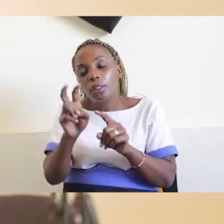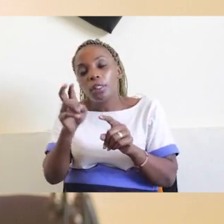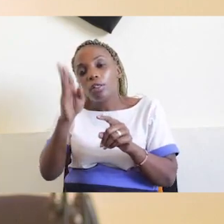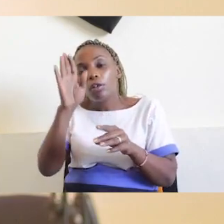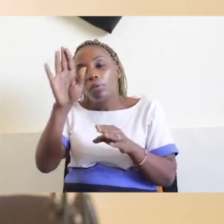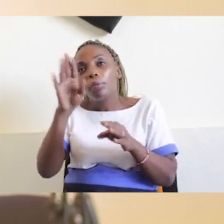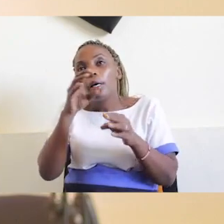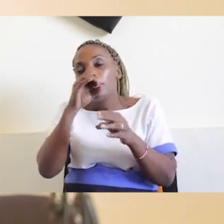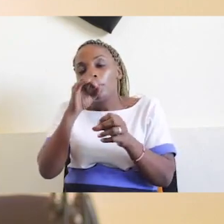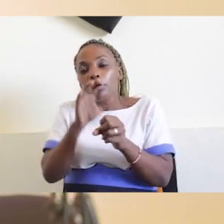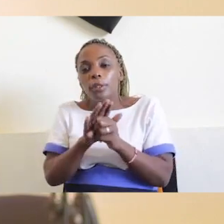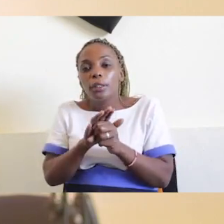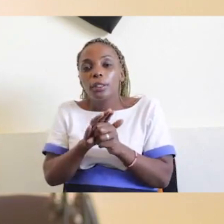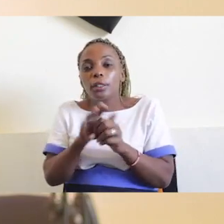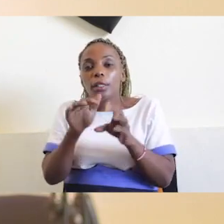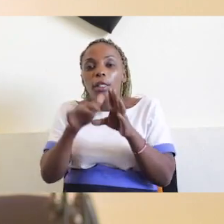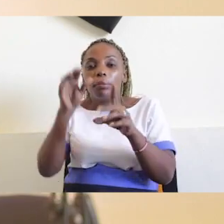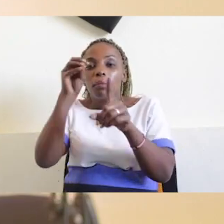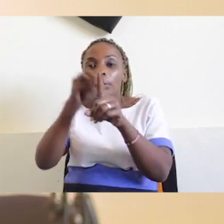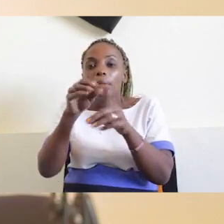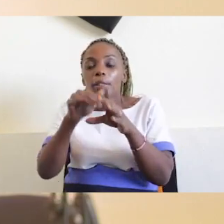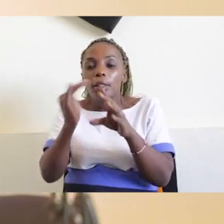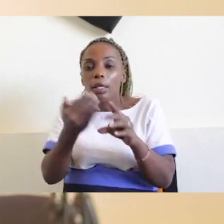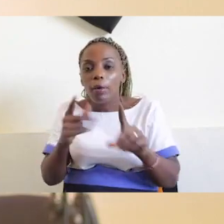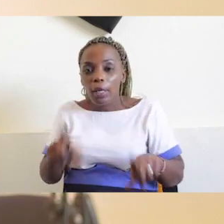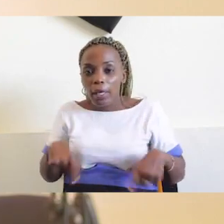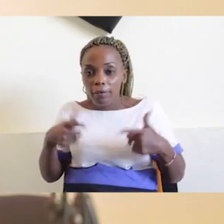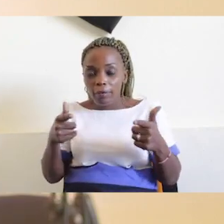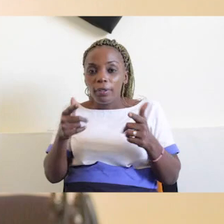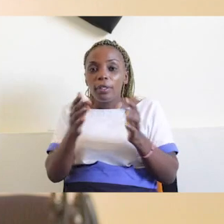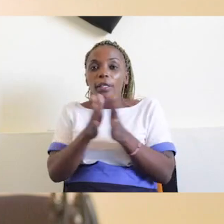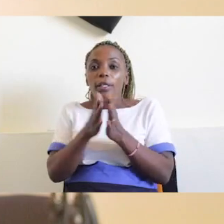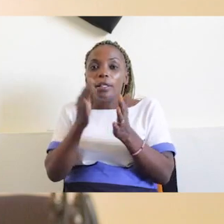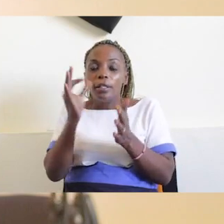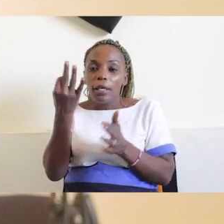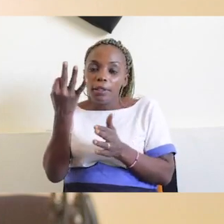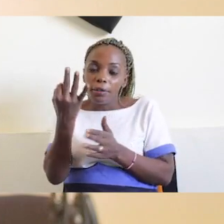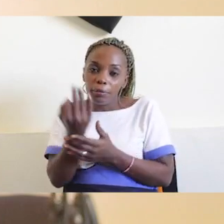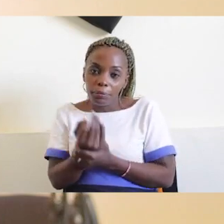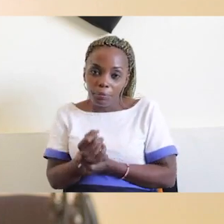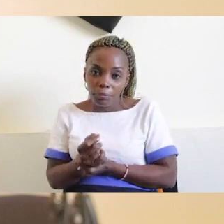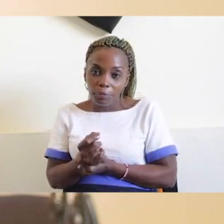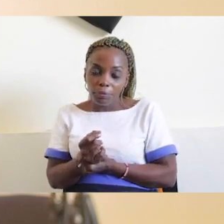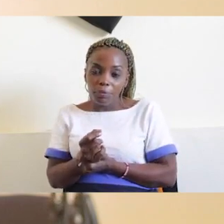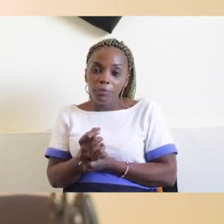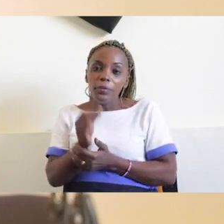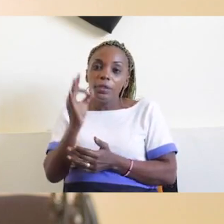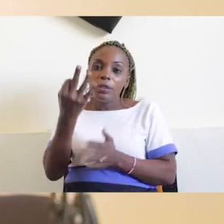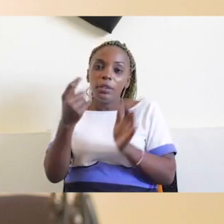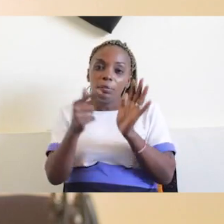God's promises and purpose in our lives. And